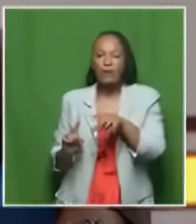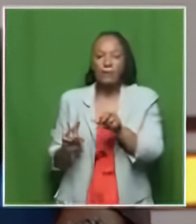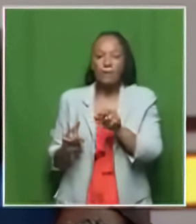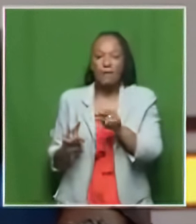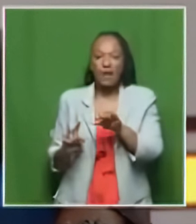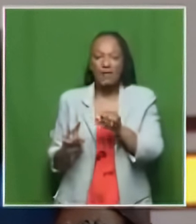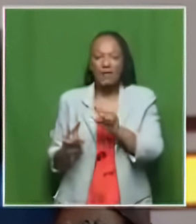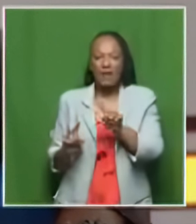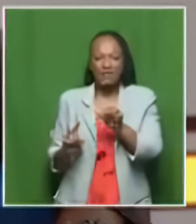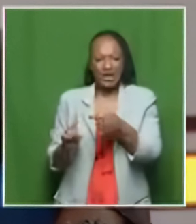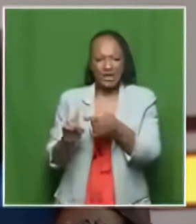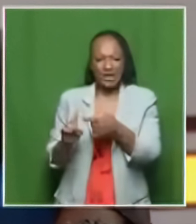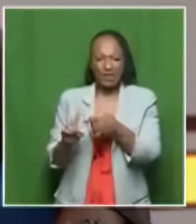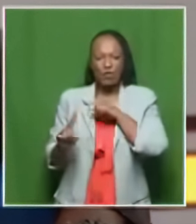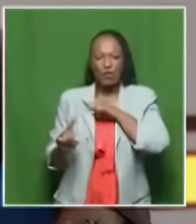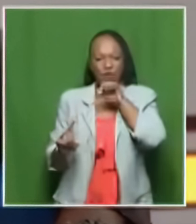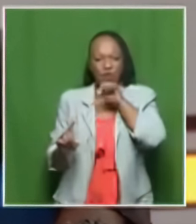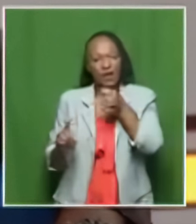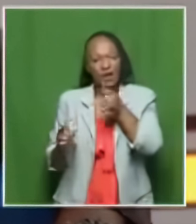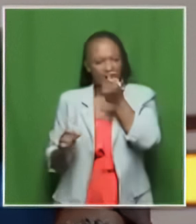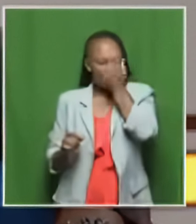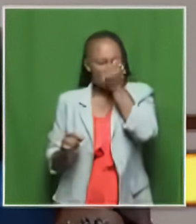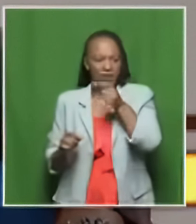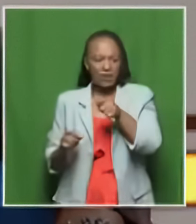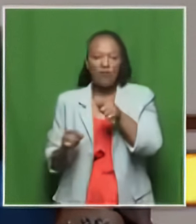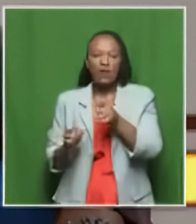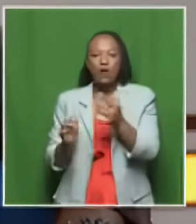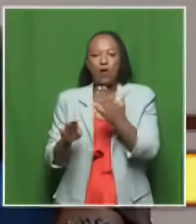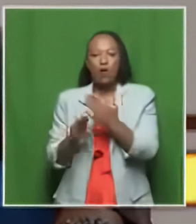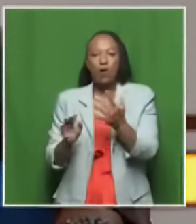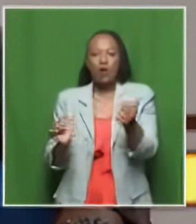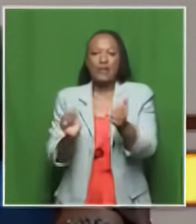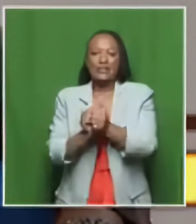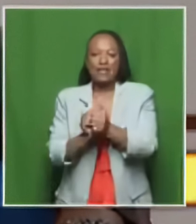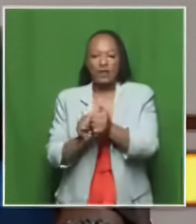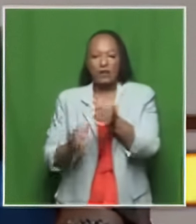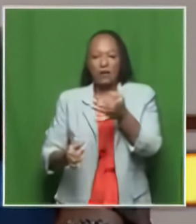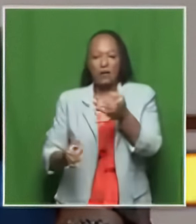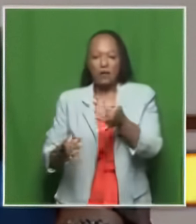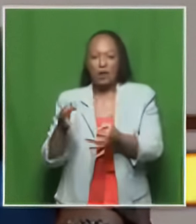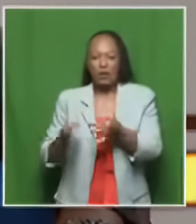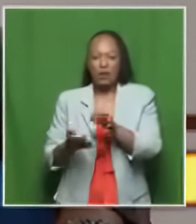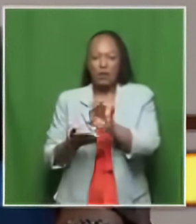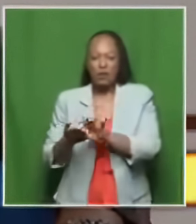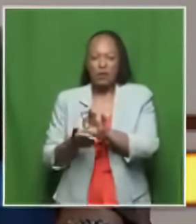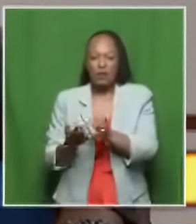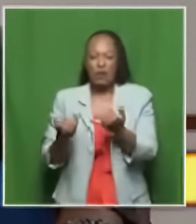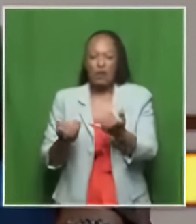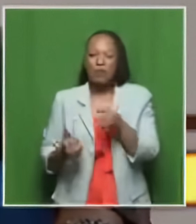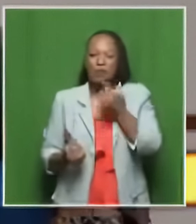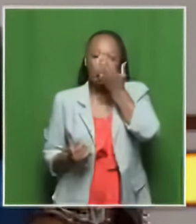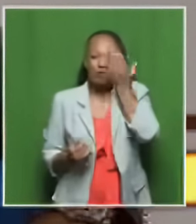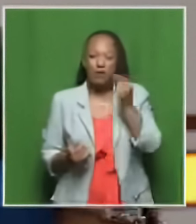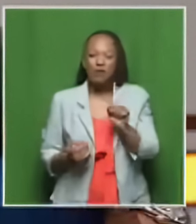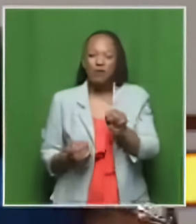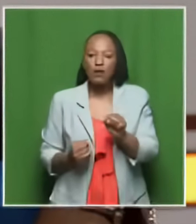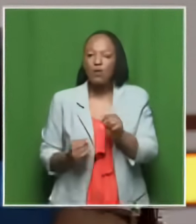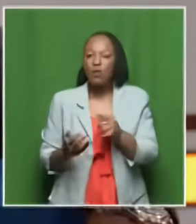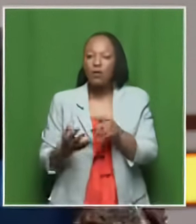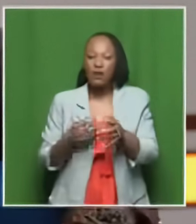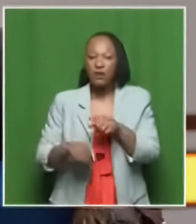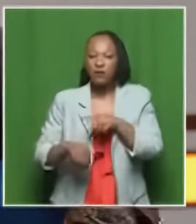understands coalition politics, who never stops. I don't know how his wife survives, because at